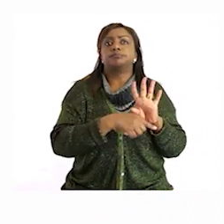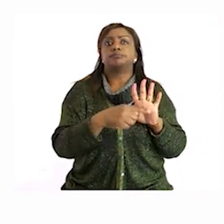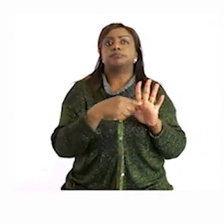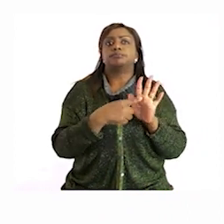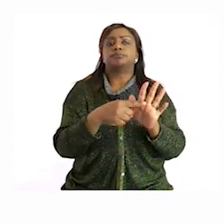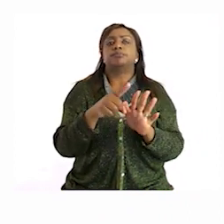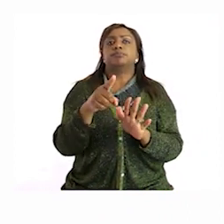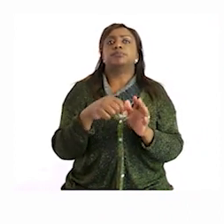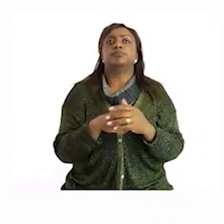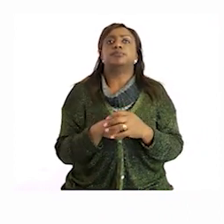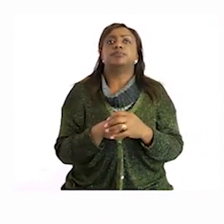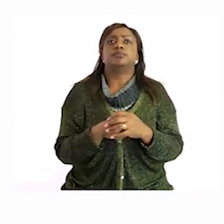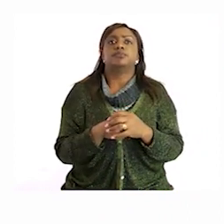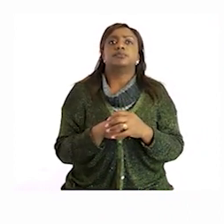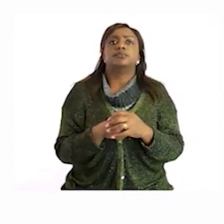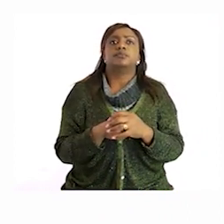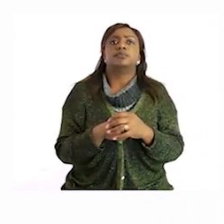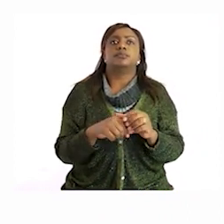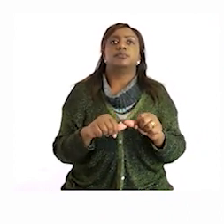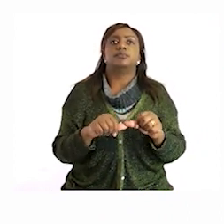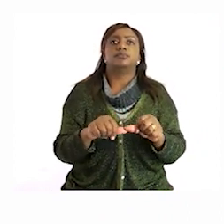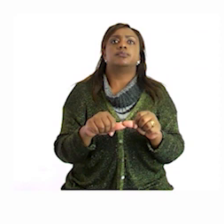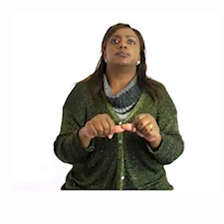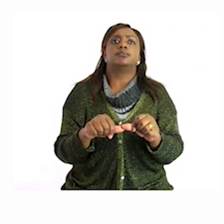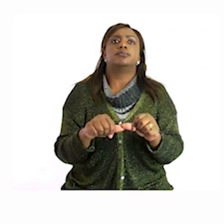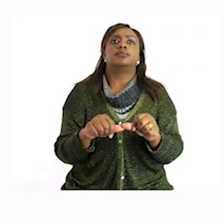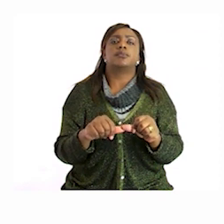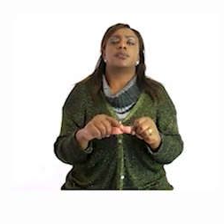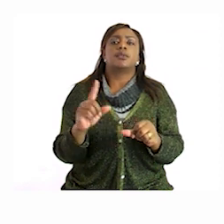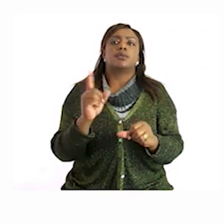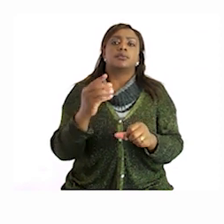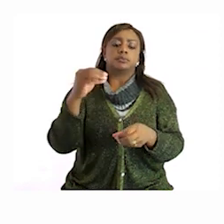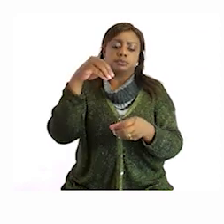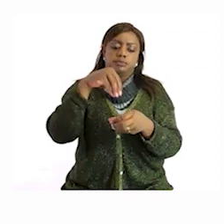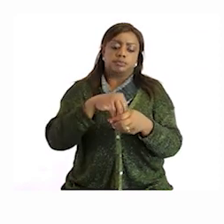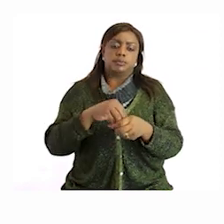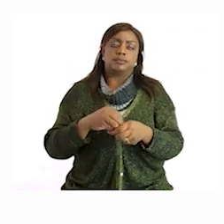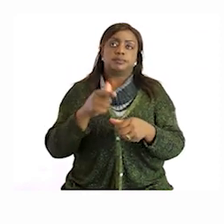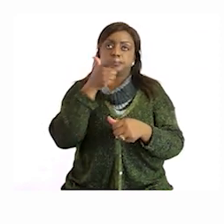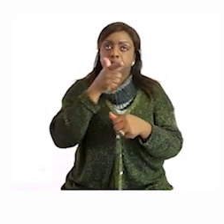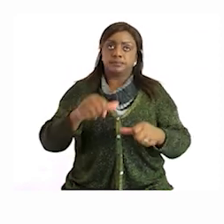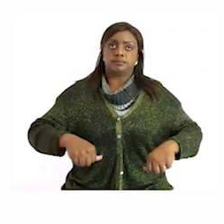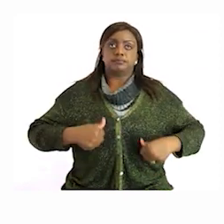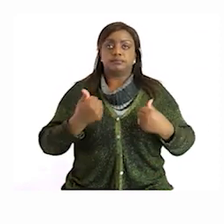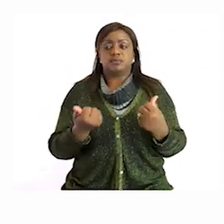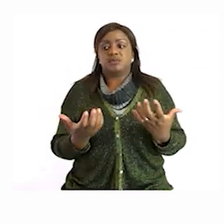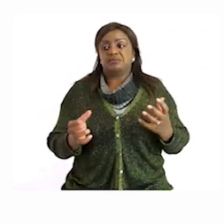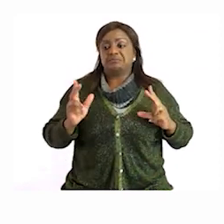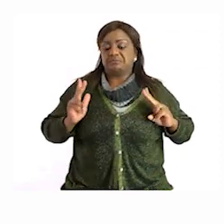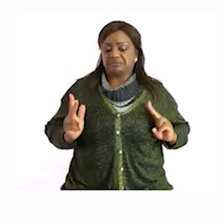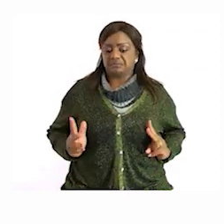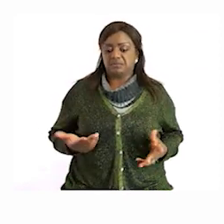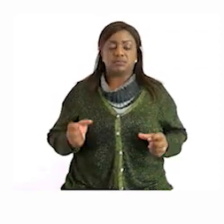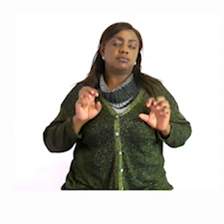Unit. Now we are moving on to what constitutes sexual health, be it physical or